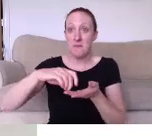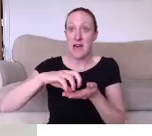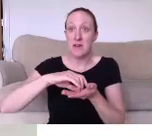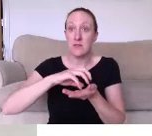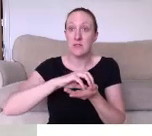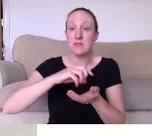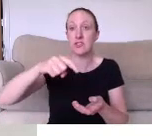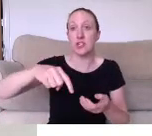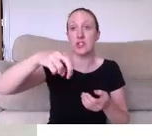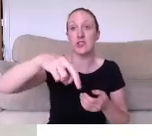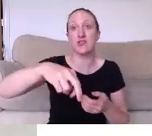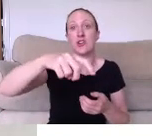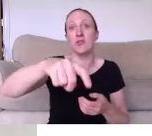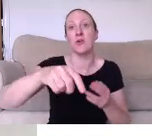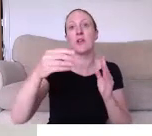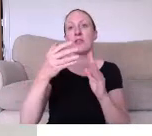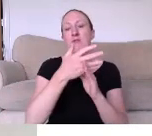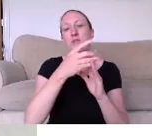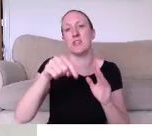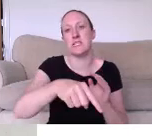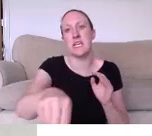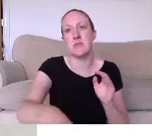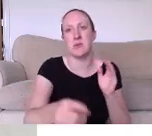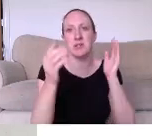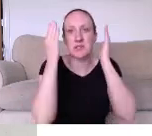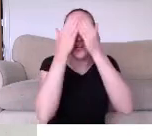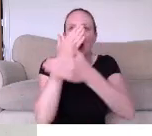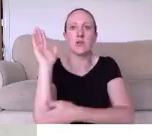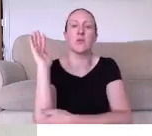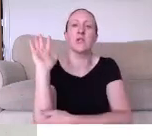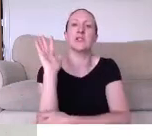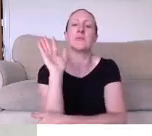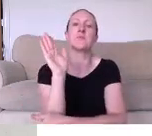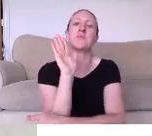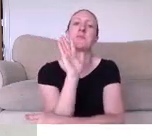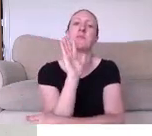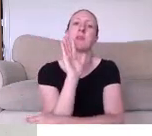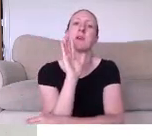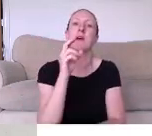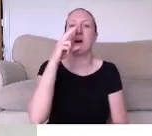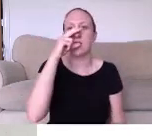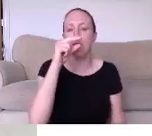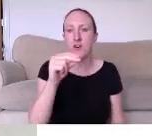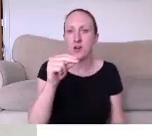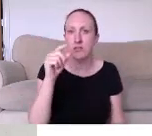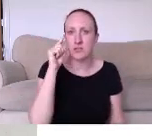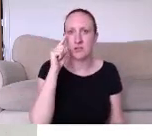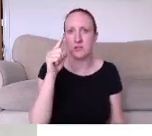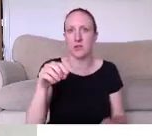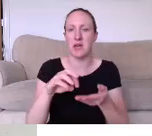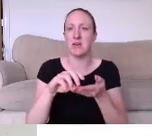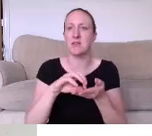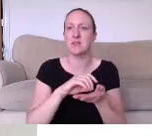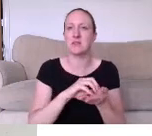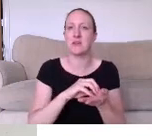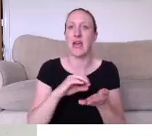A mouse took a stroll through the deep, dark wood. A fox saw